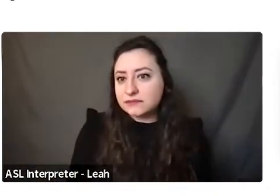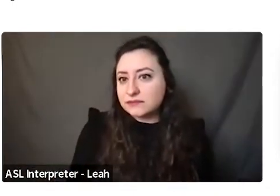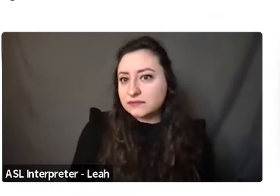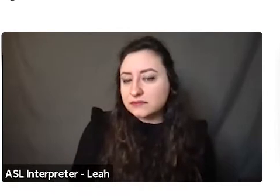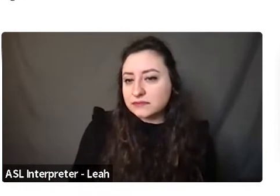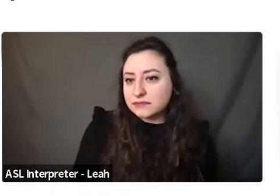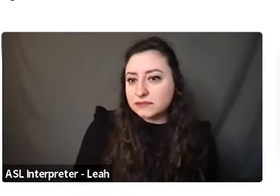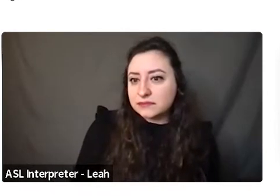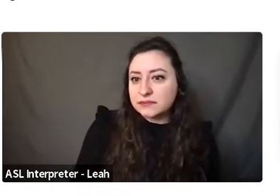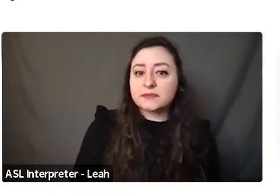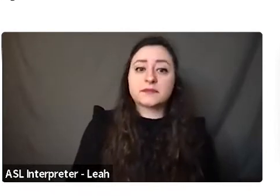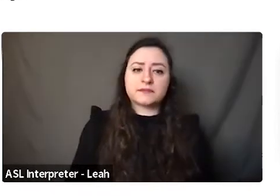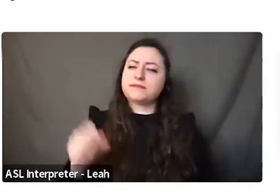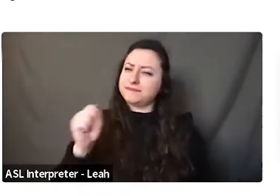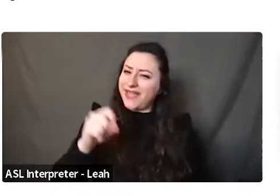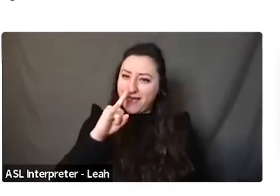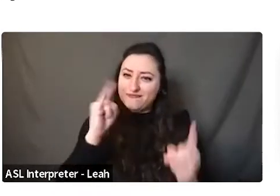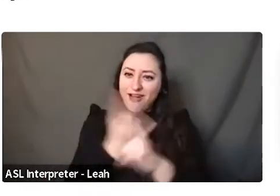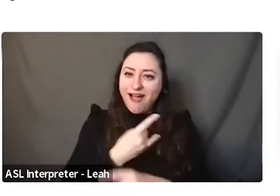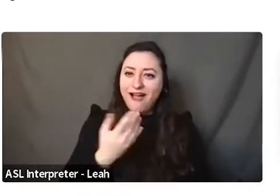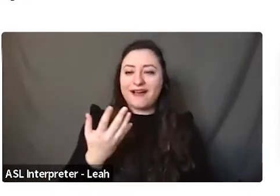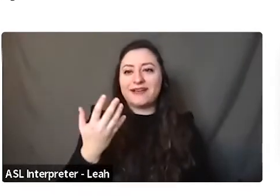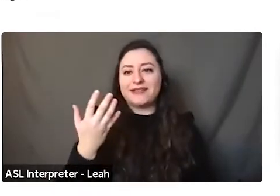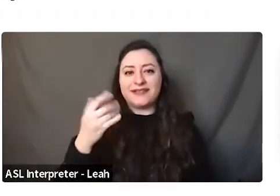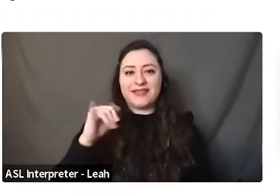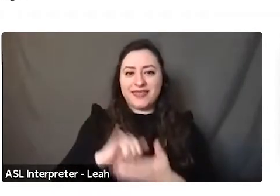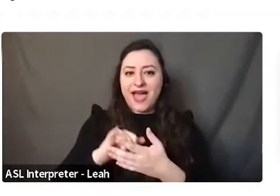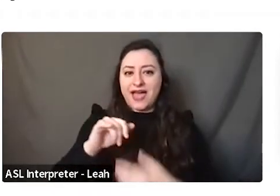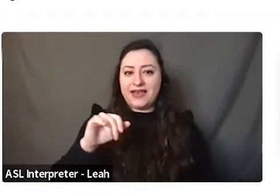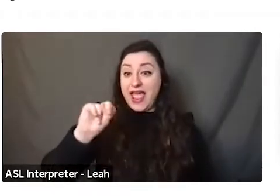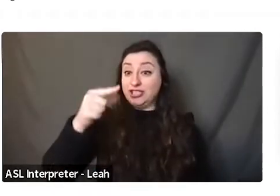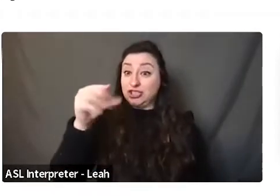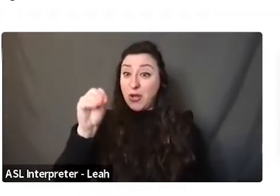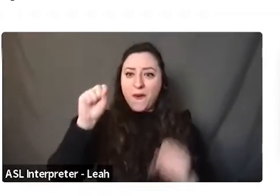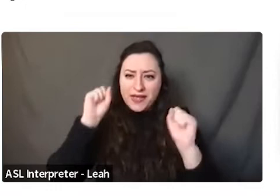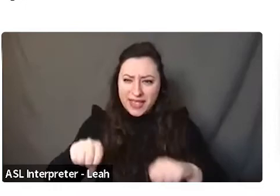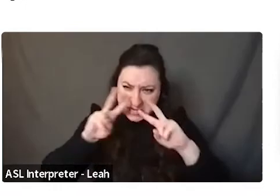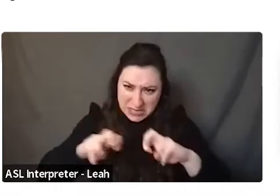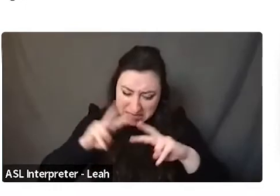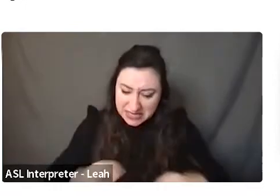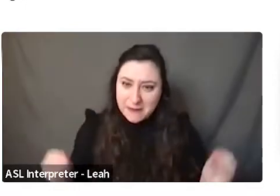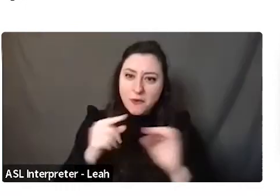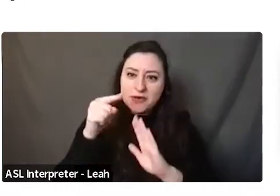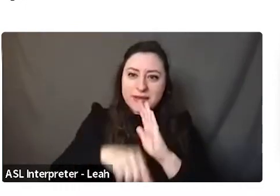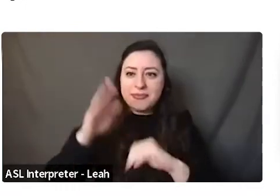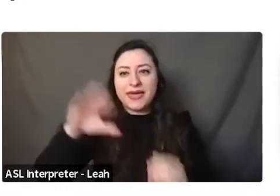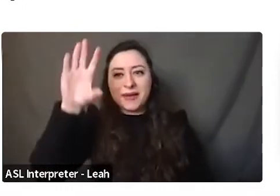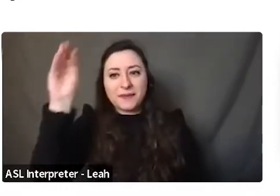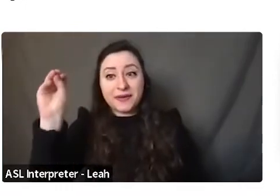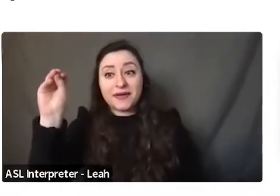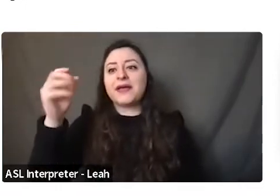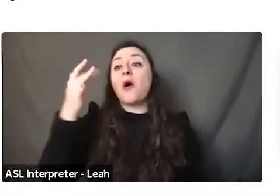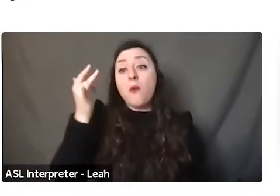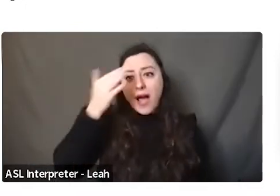supply chain? It is ironic that an NGO can go deeper than the companies can, but that, it's because the industry is not set up in